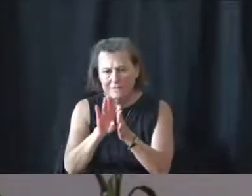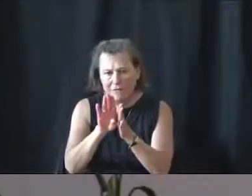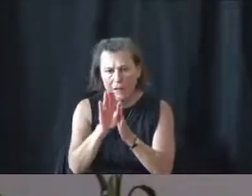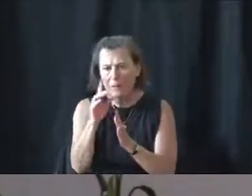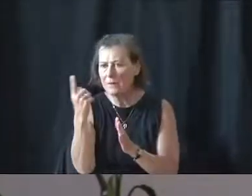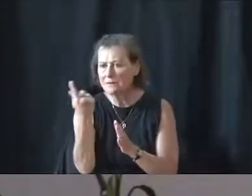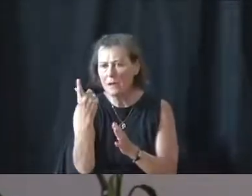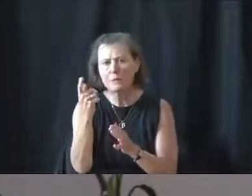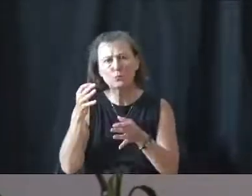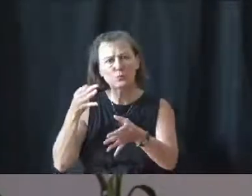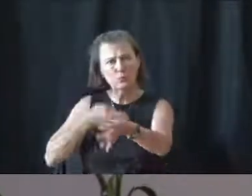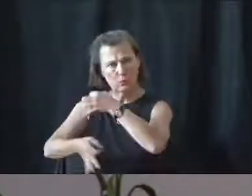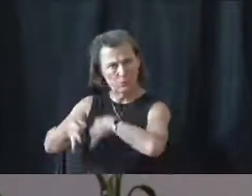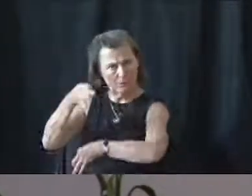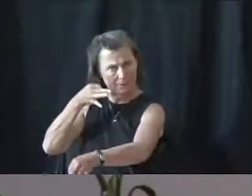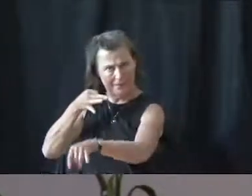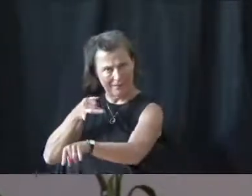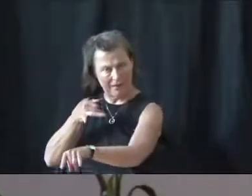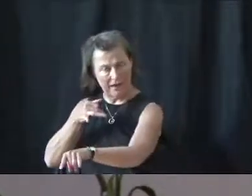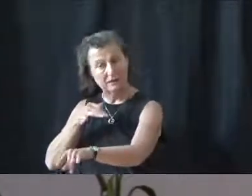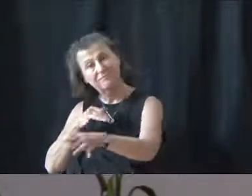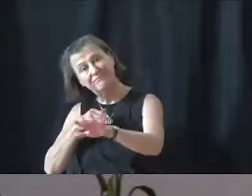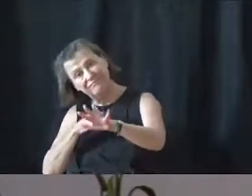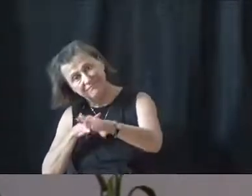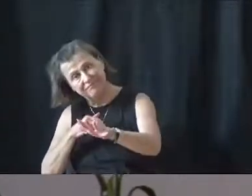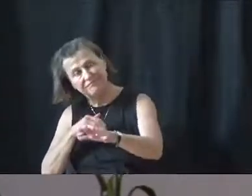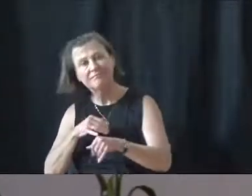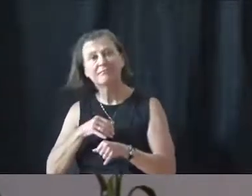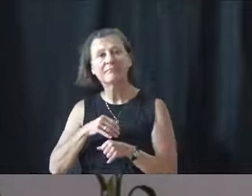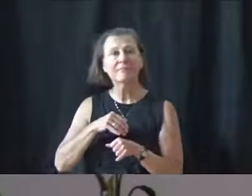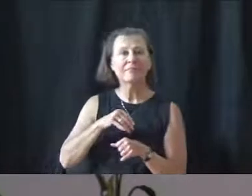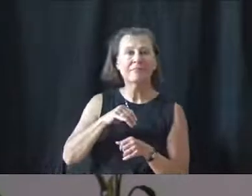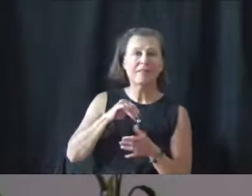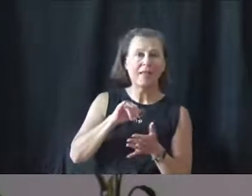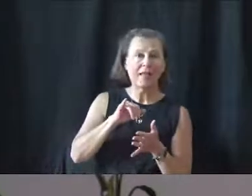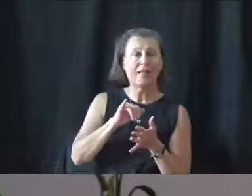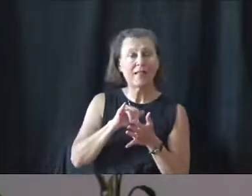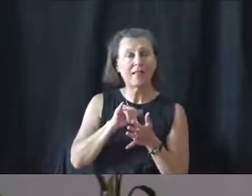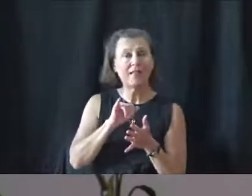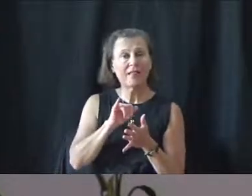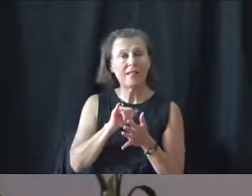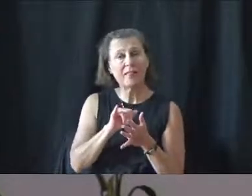it. Not that was about as far as I had gotten.